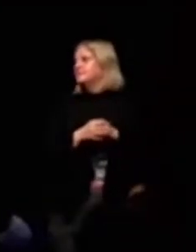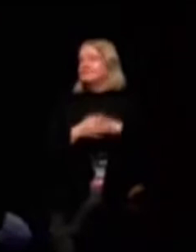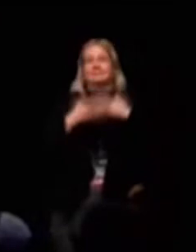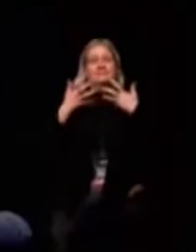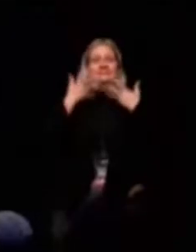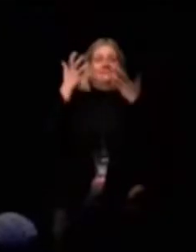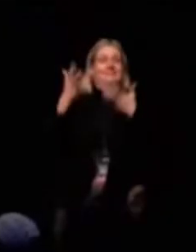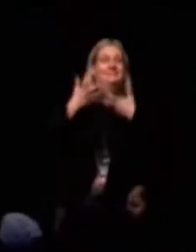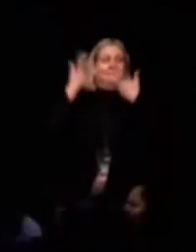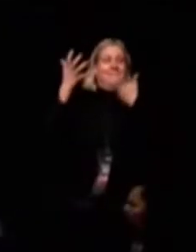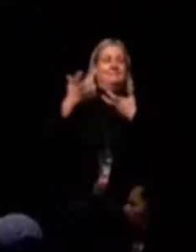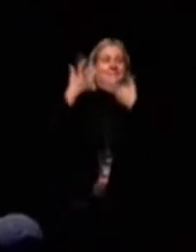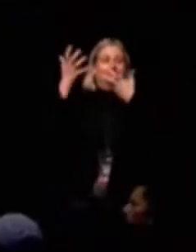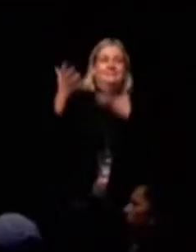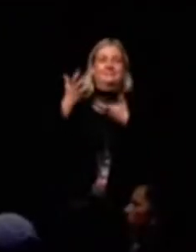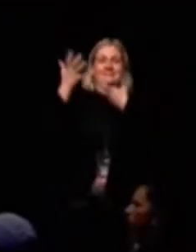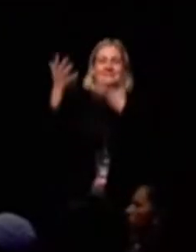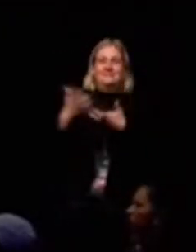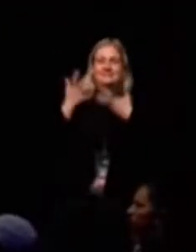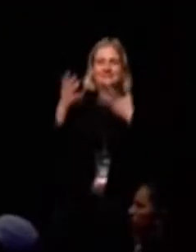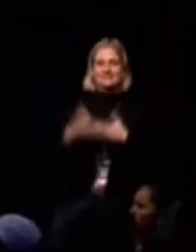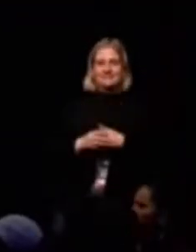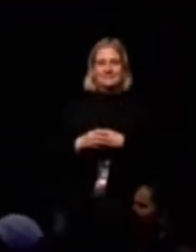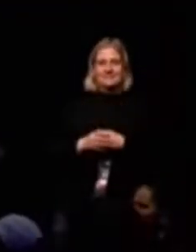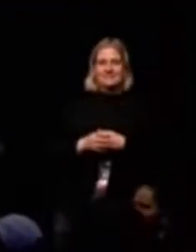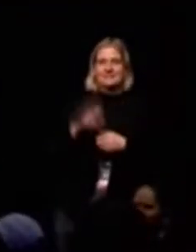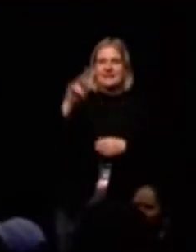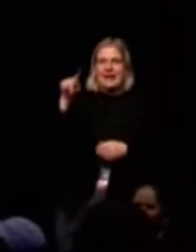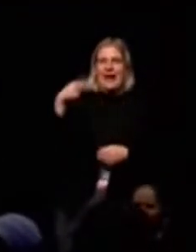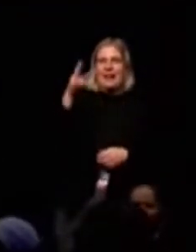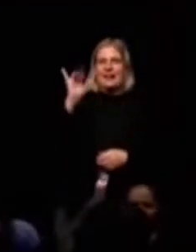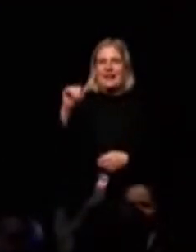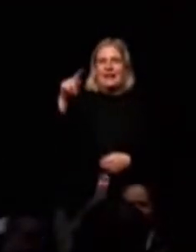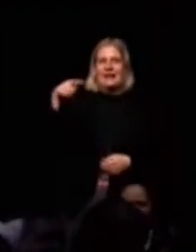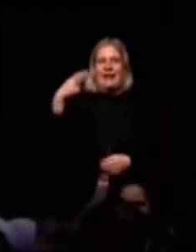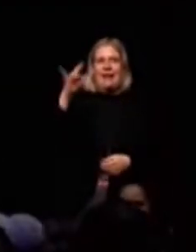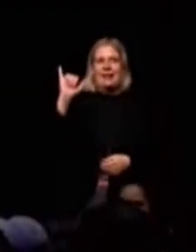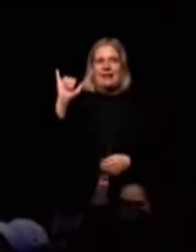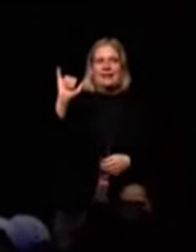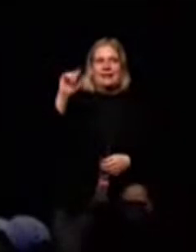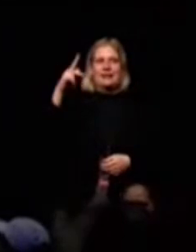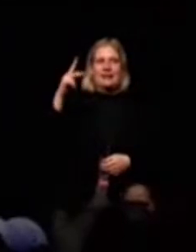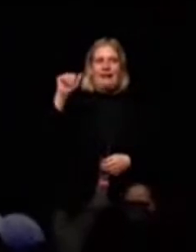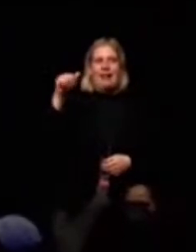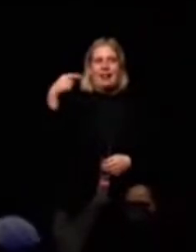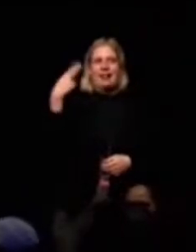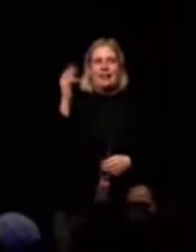through it. We're going to be fine. Thank you. We'll get through this.